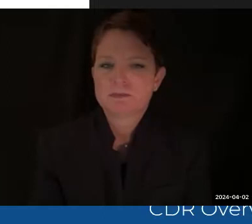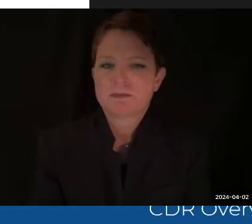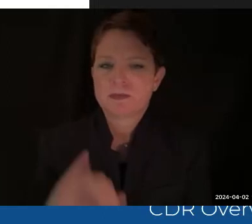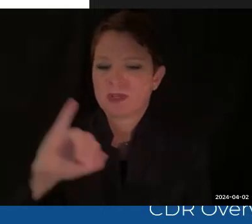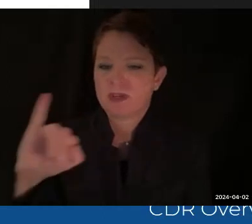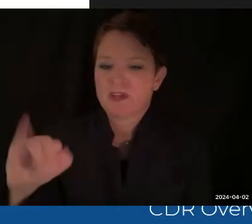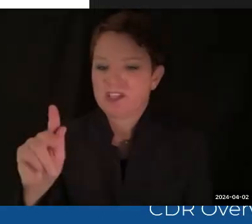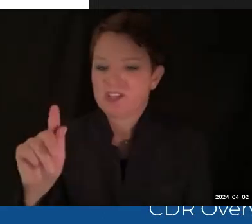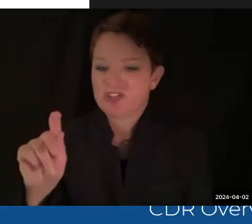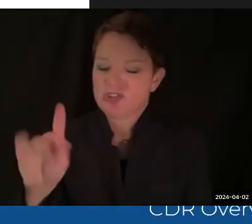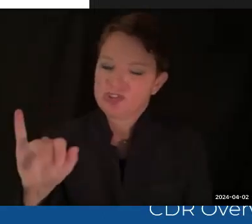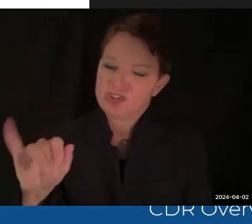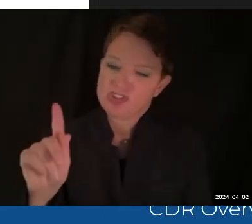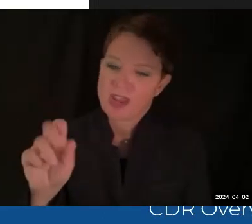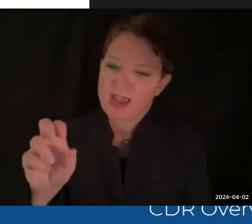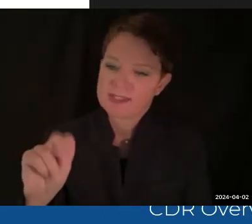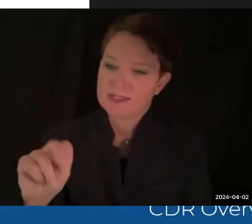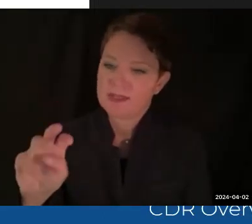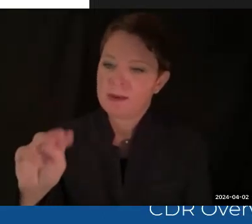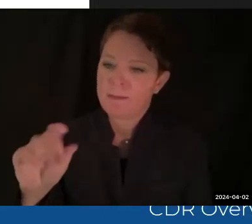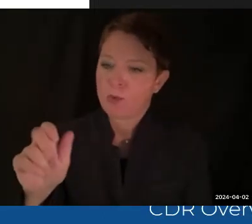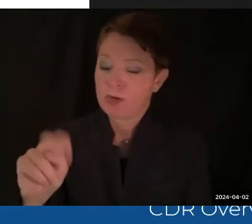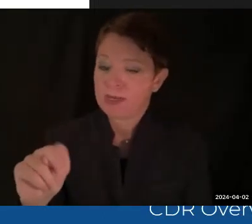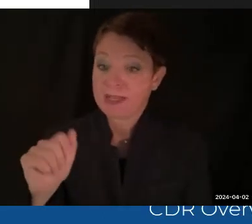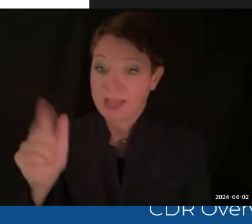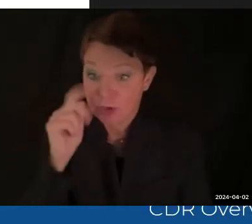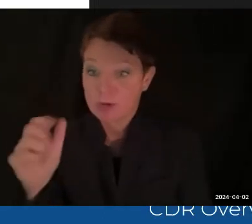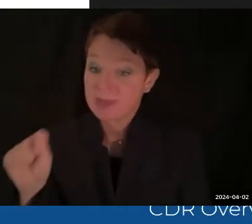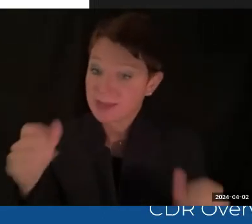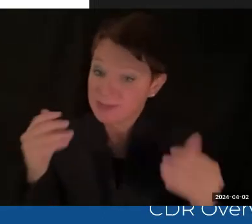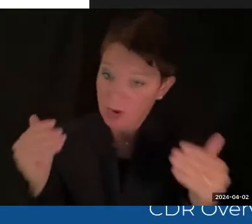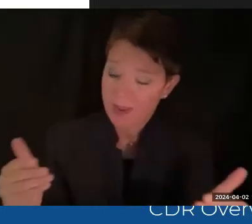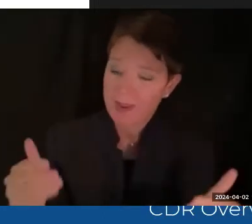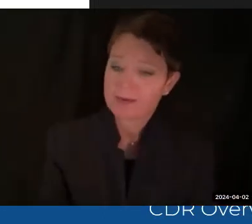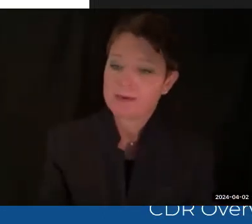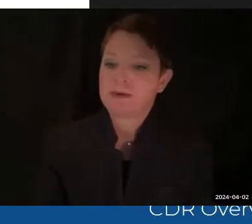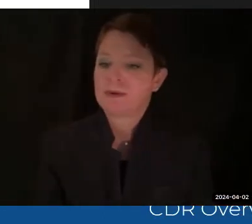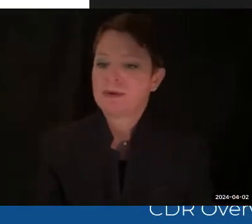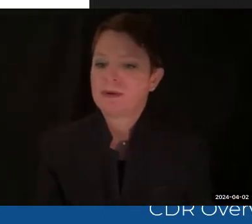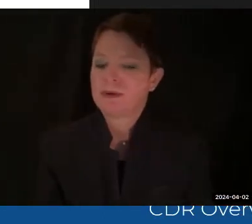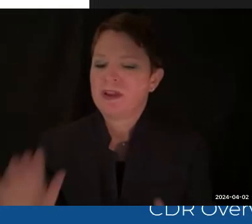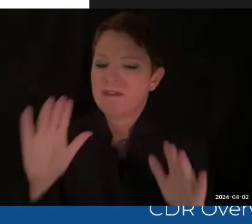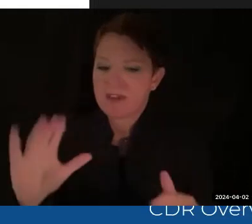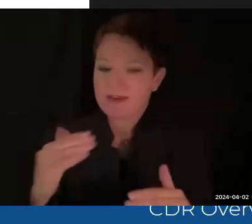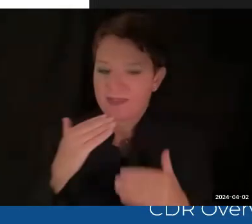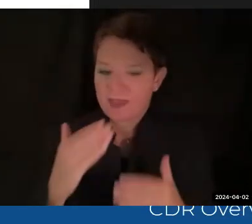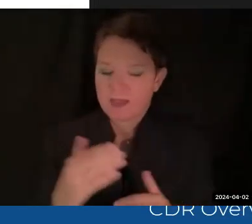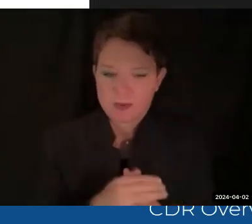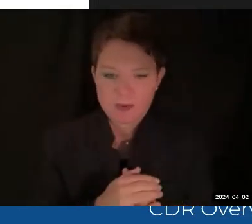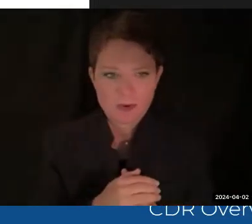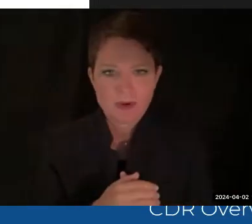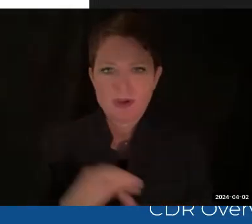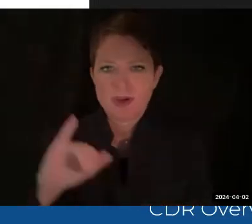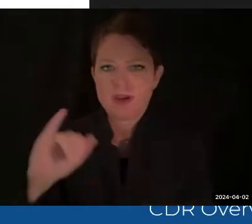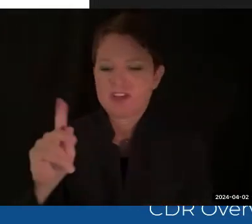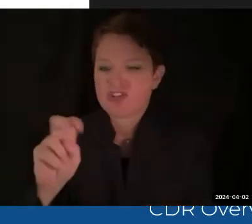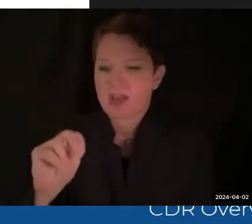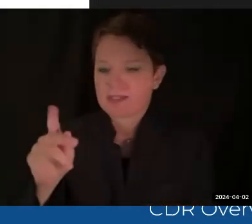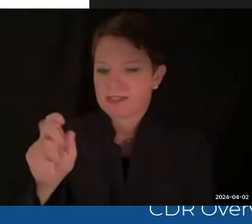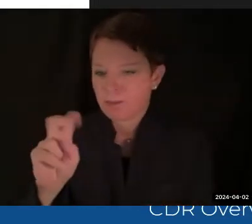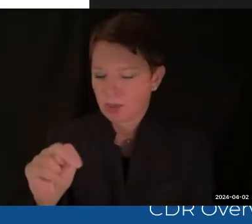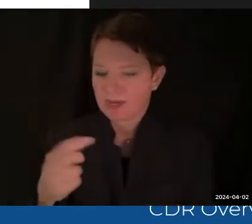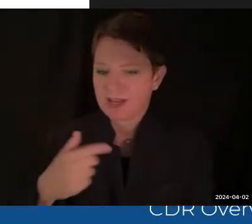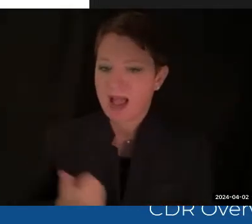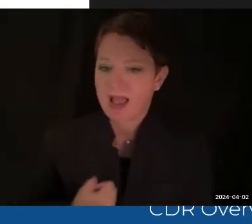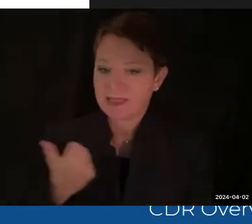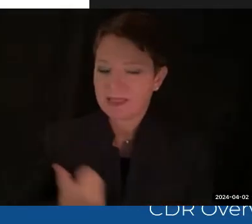Jackson Morgan. Hello, can you hear me? Yes. Yep, please state your name for the record. Fantastic. I'm Jackson Morgan. I